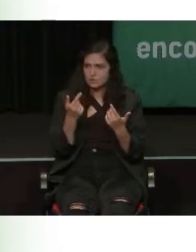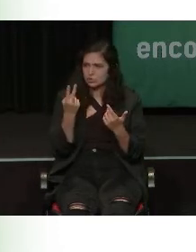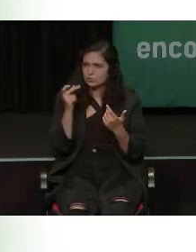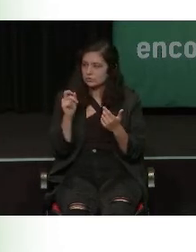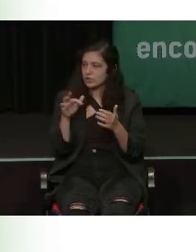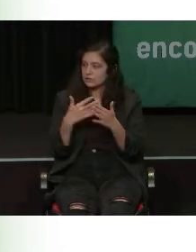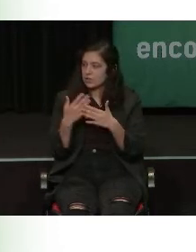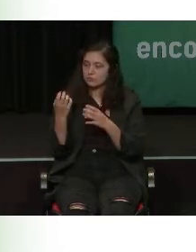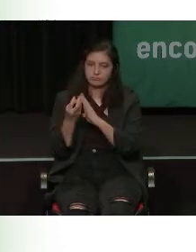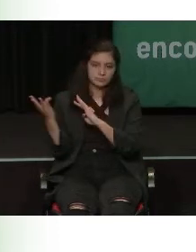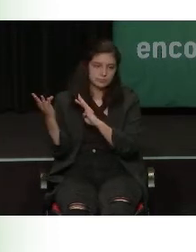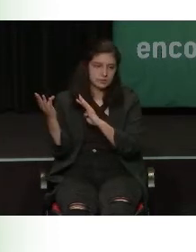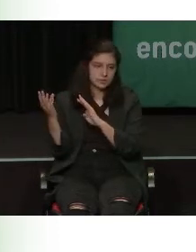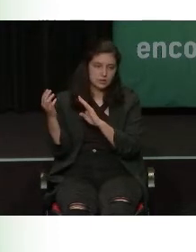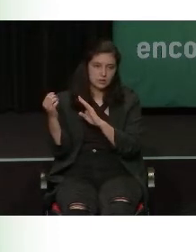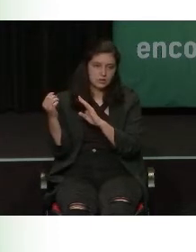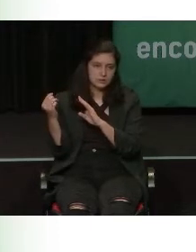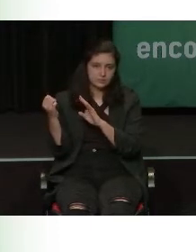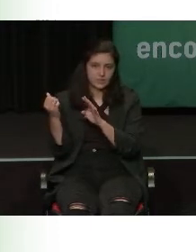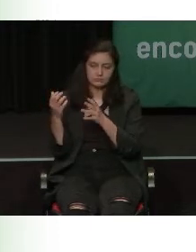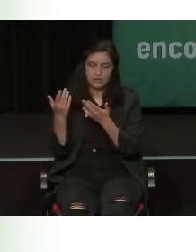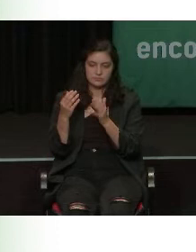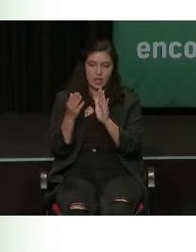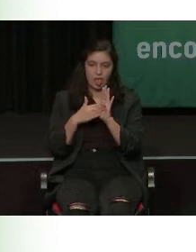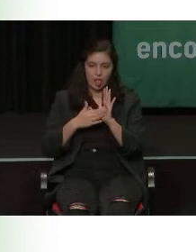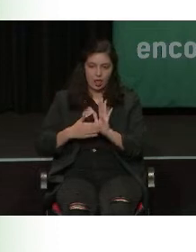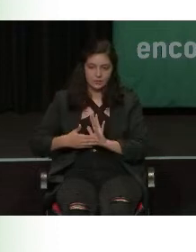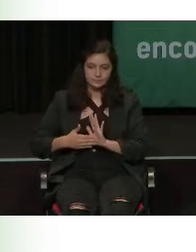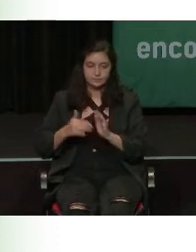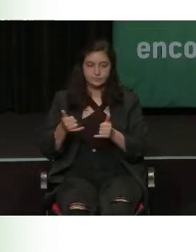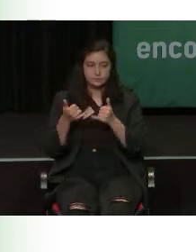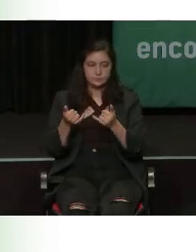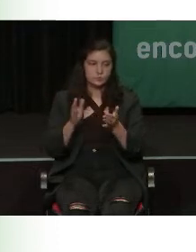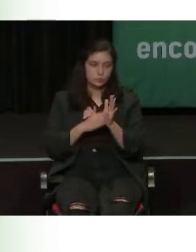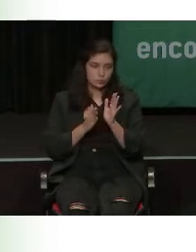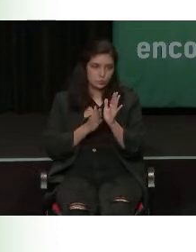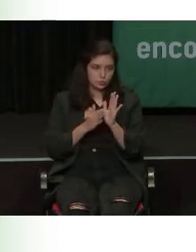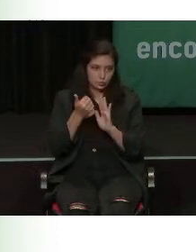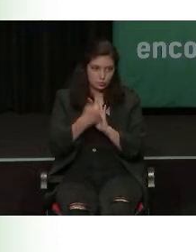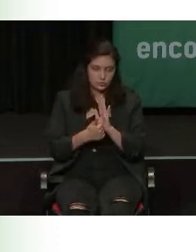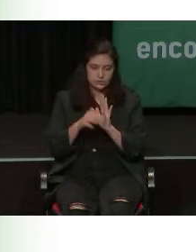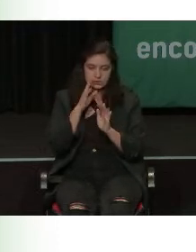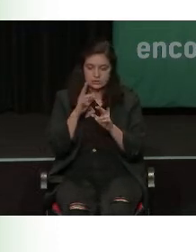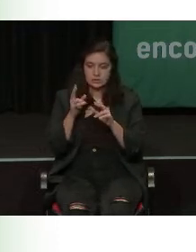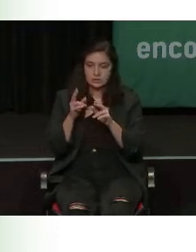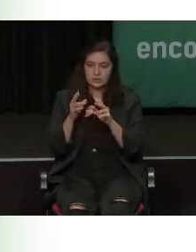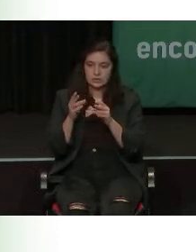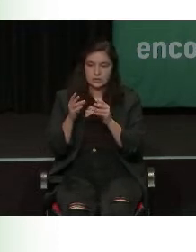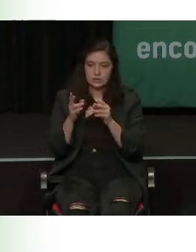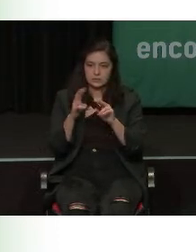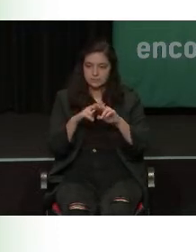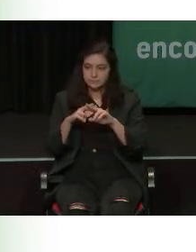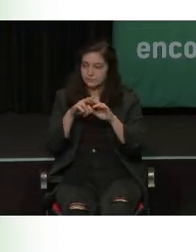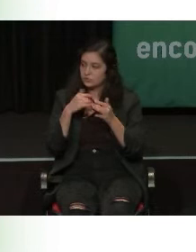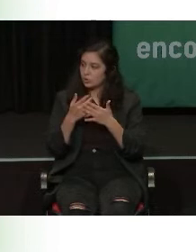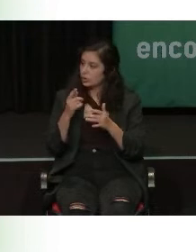10 aside and the 90 aside. Then documentation. When we made the new medicine for hepatitis C, some